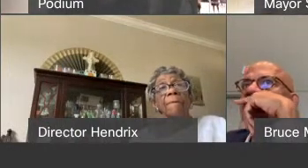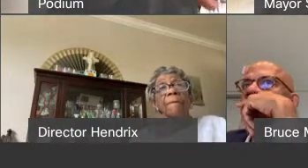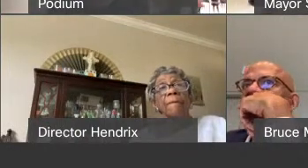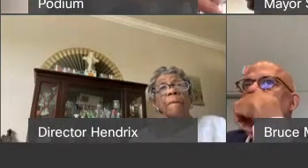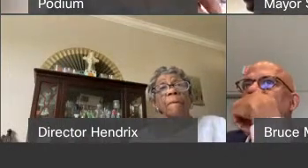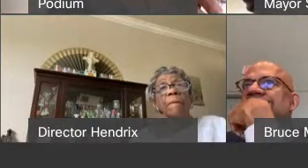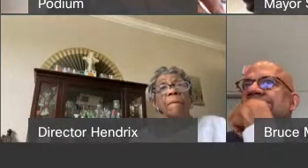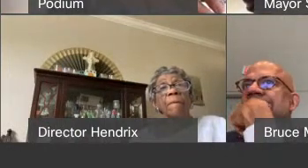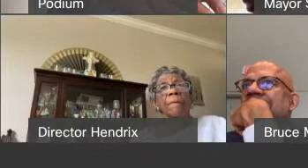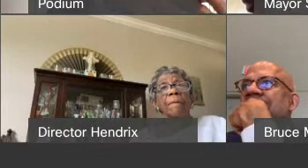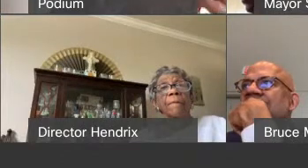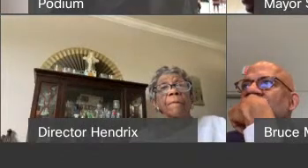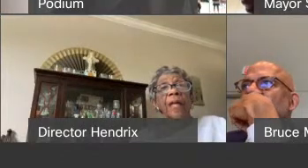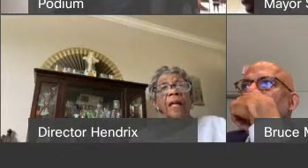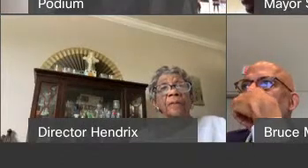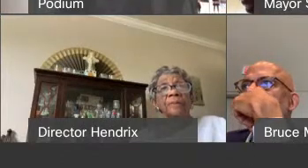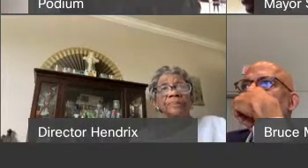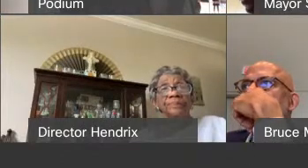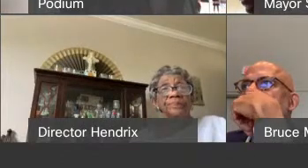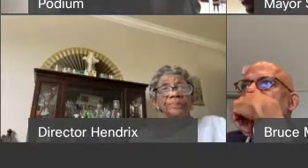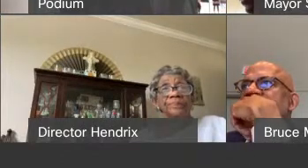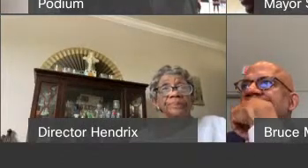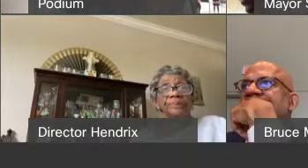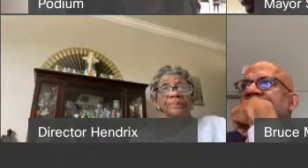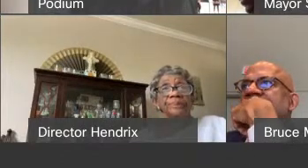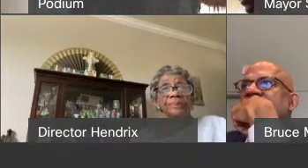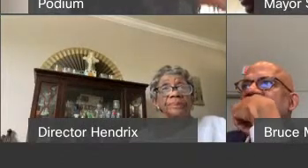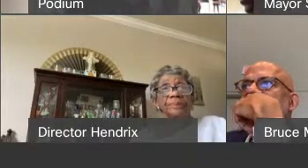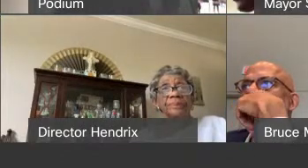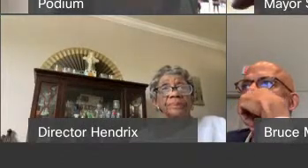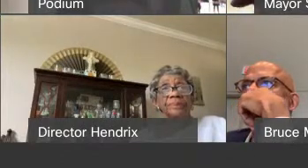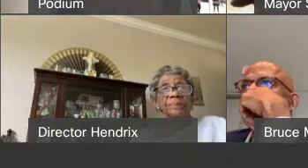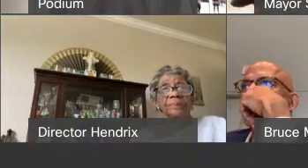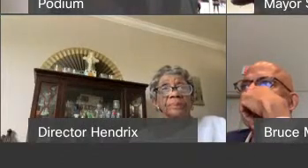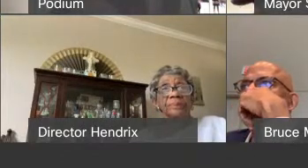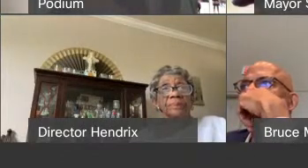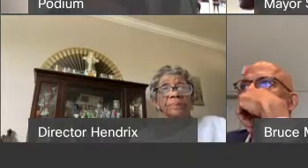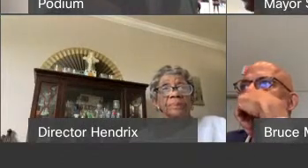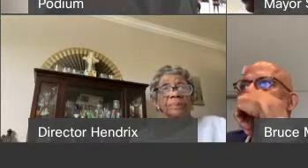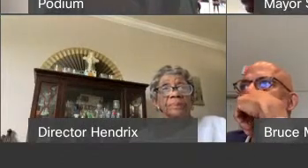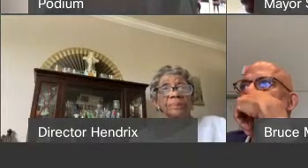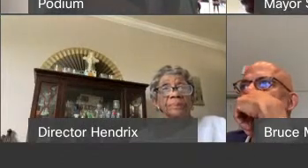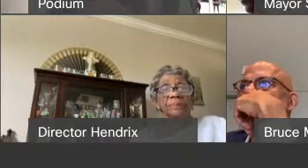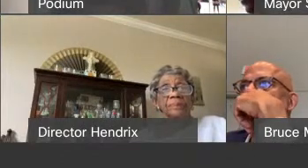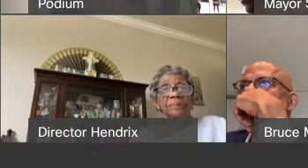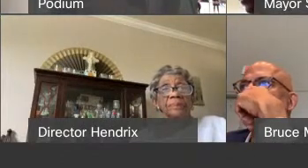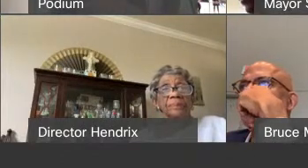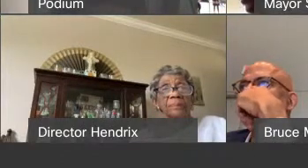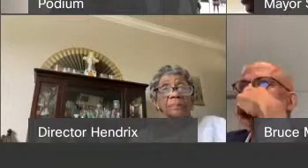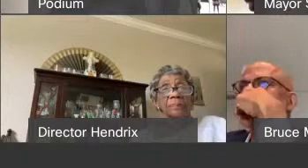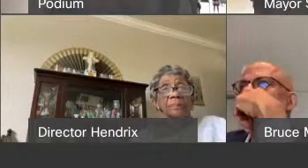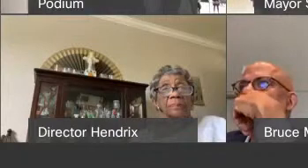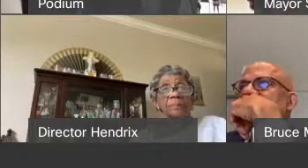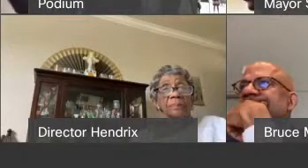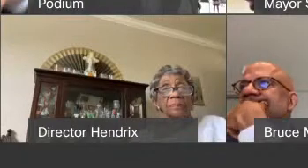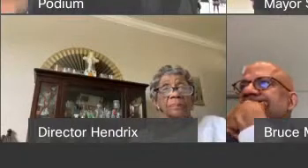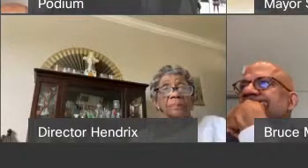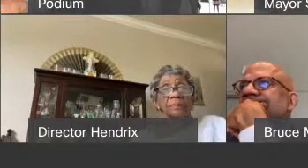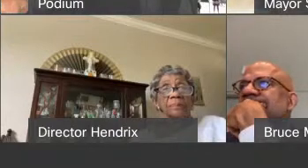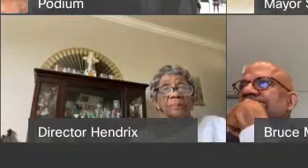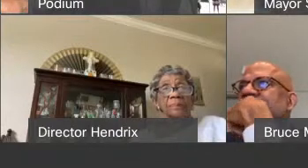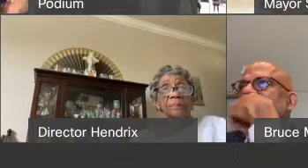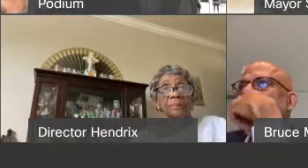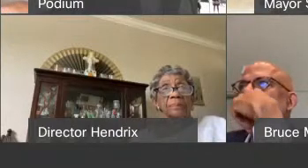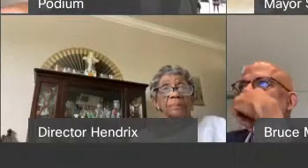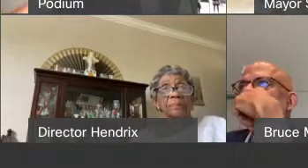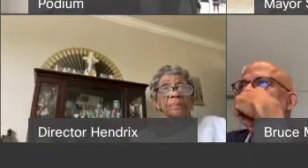the liquor store is being removed for us to build the project. This is selling the remainder of that liquor store property that we purchased to